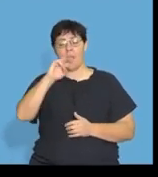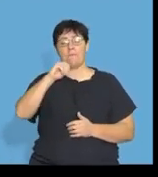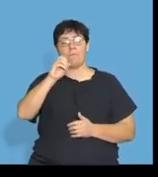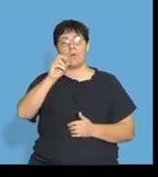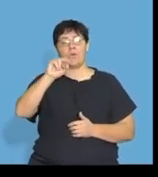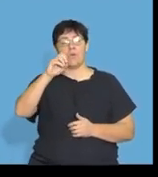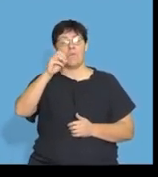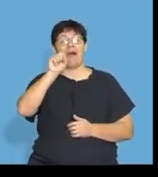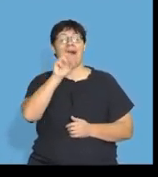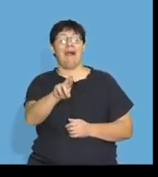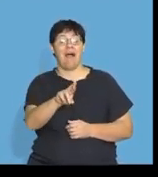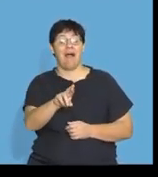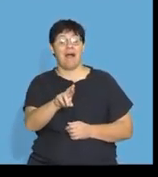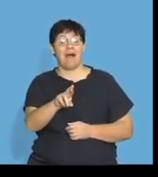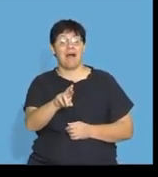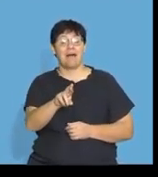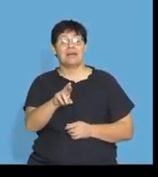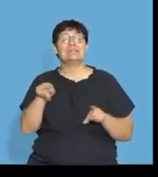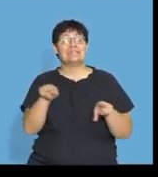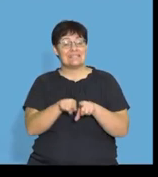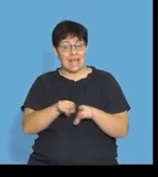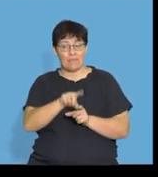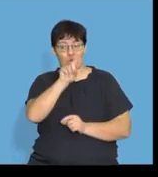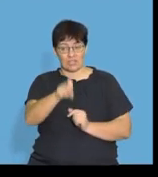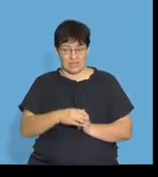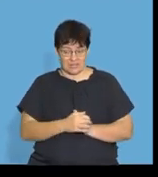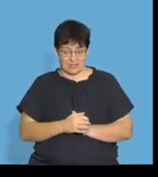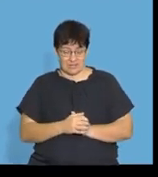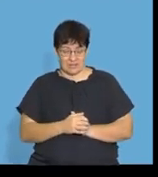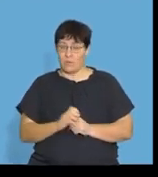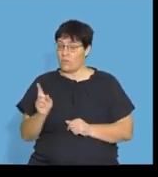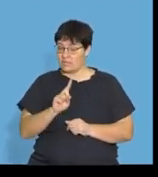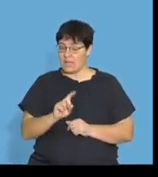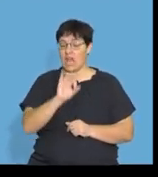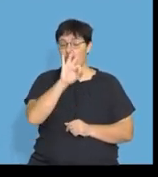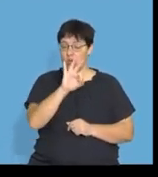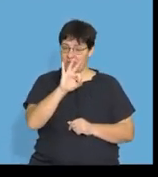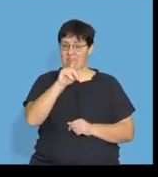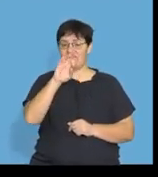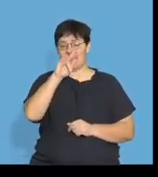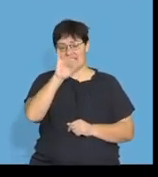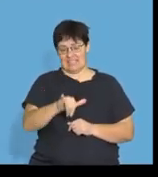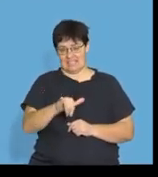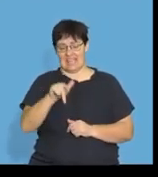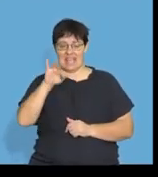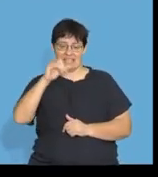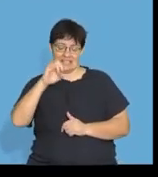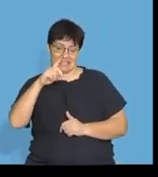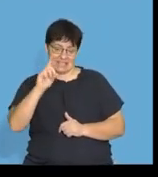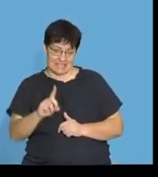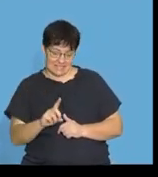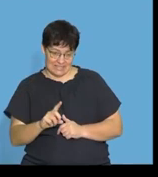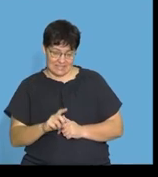monomers? Do you notice? All right, the same question again, and that is going to be the 3 fatty